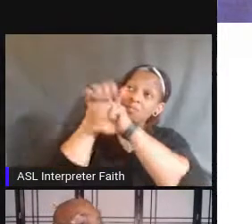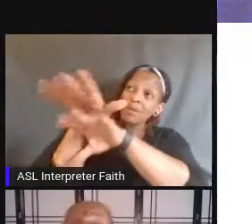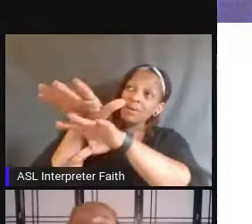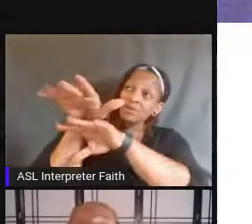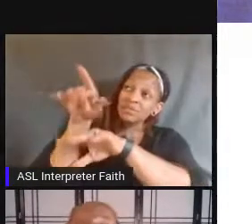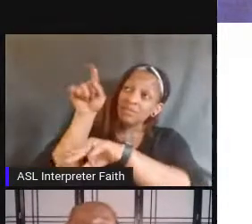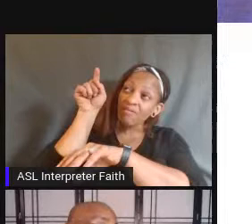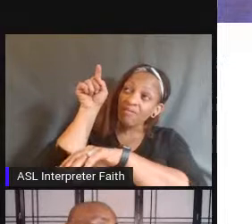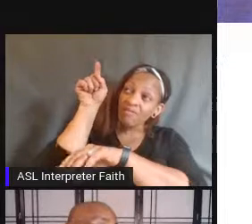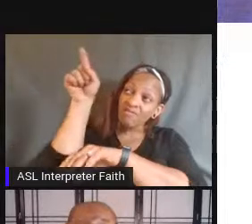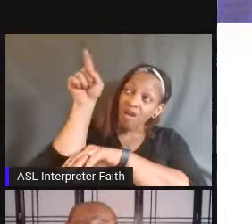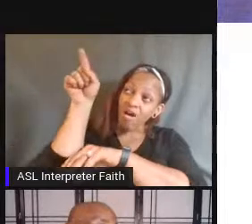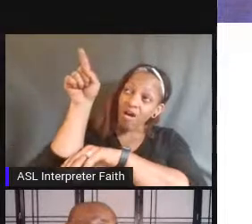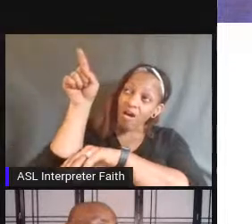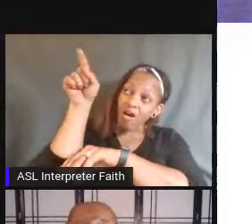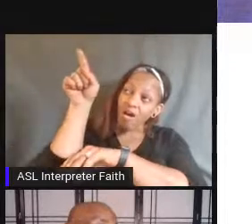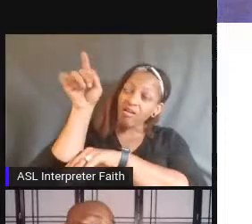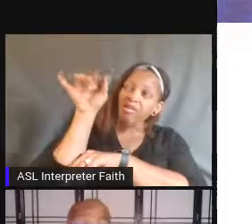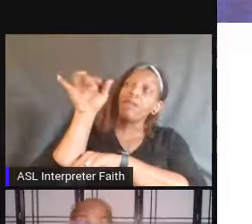Yeah.